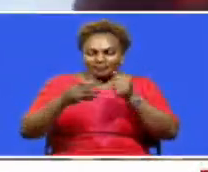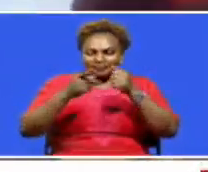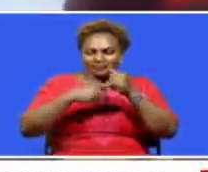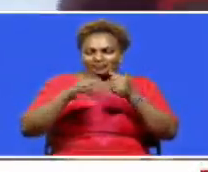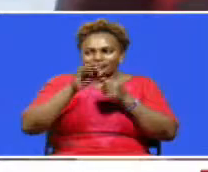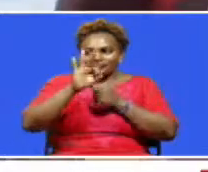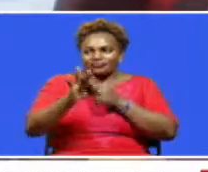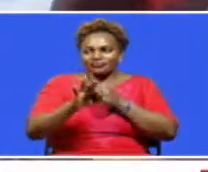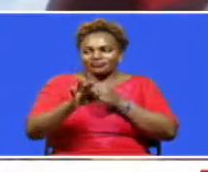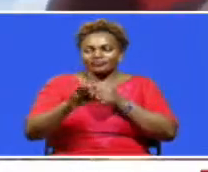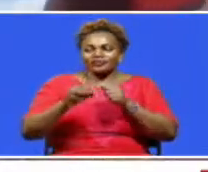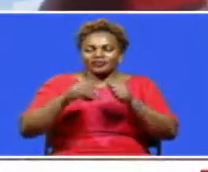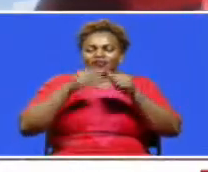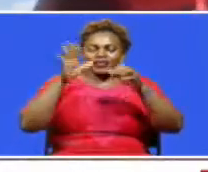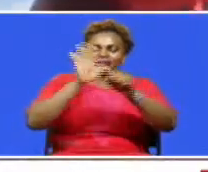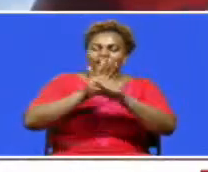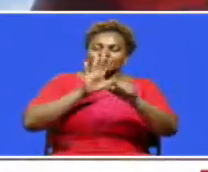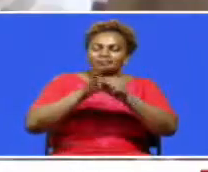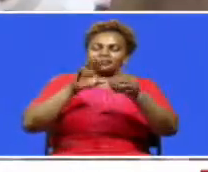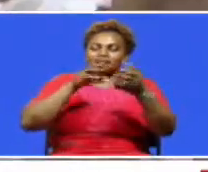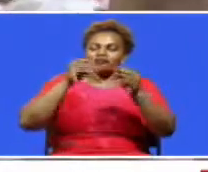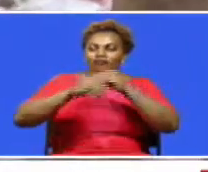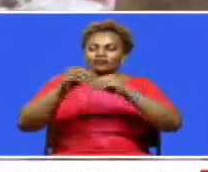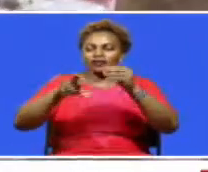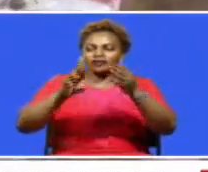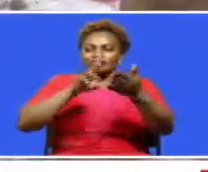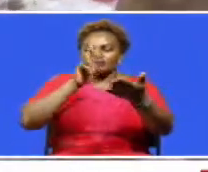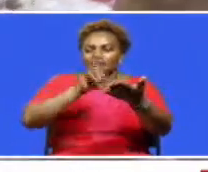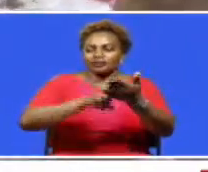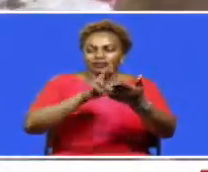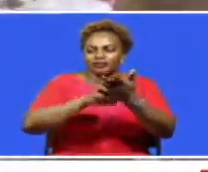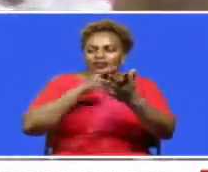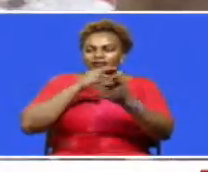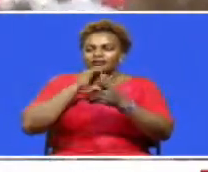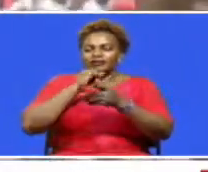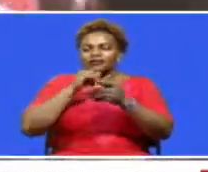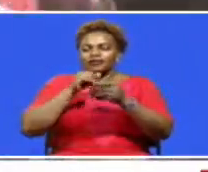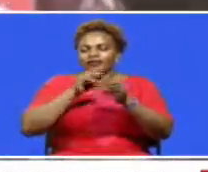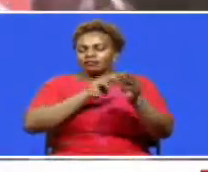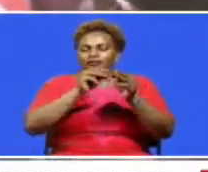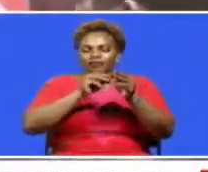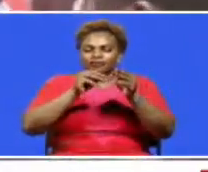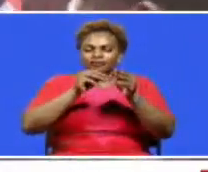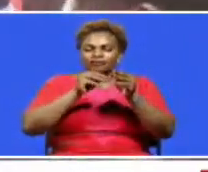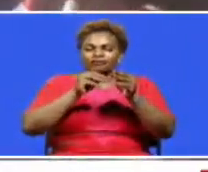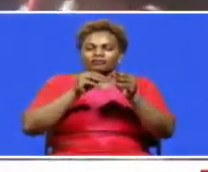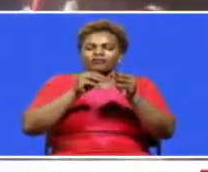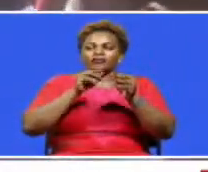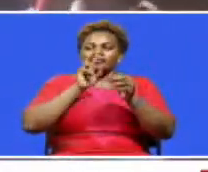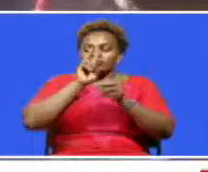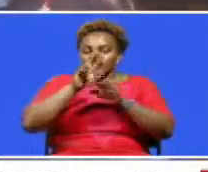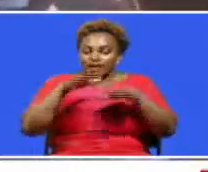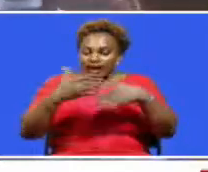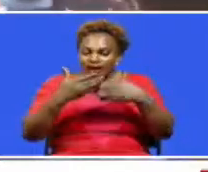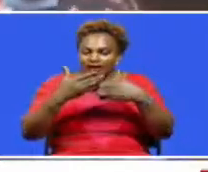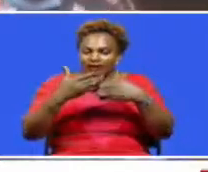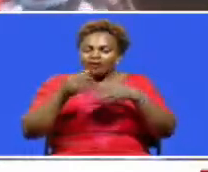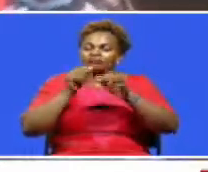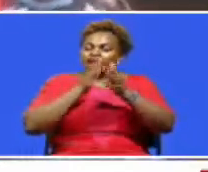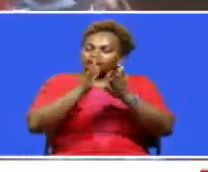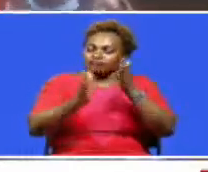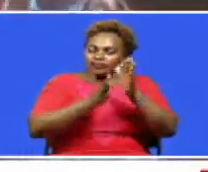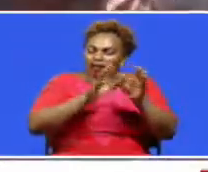84,763 voters in the upcoming mass voter registration. As time moves, eyes remain on the contenders to see how their